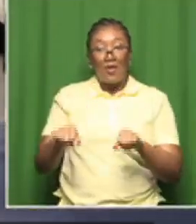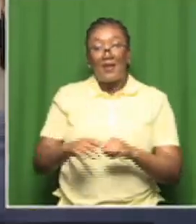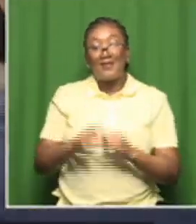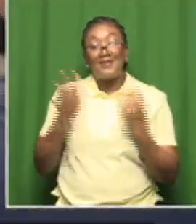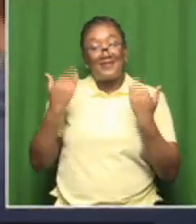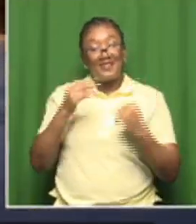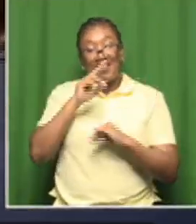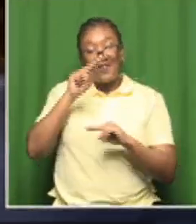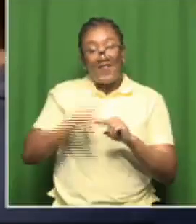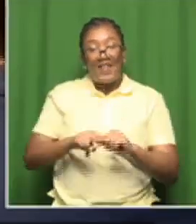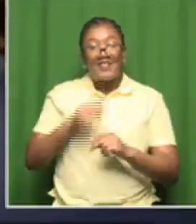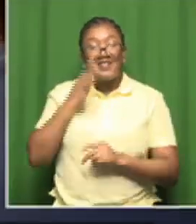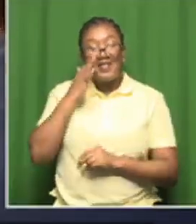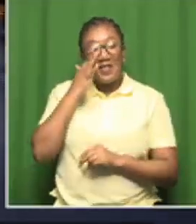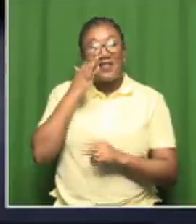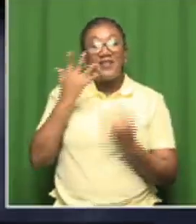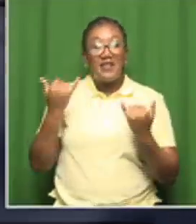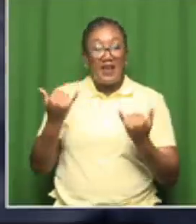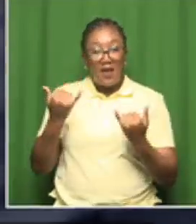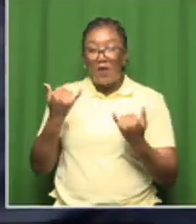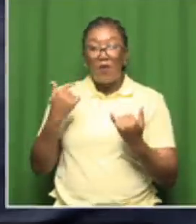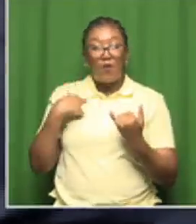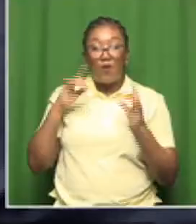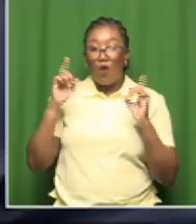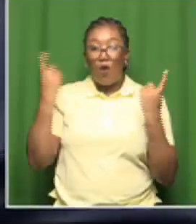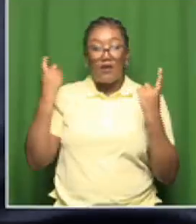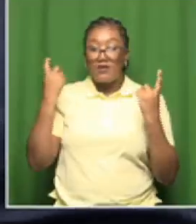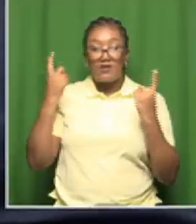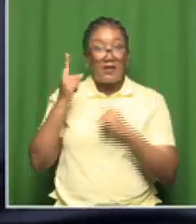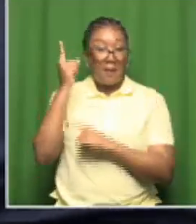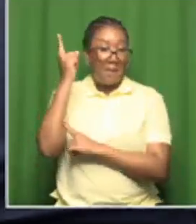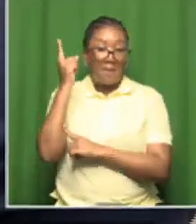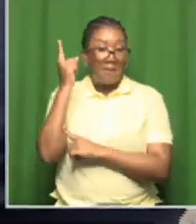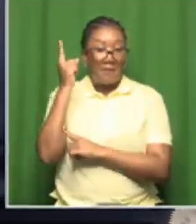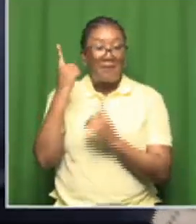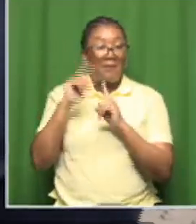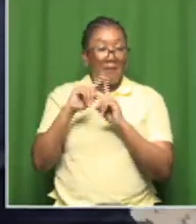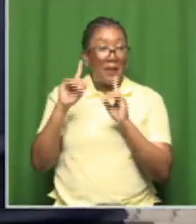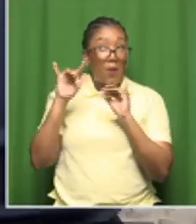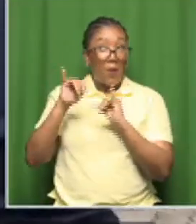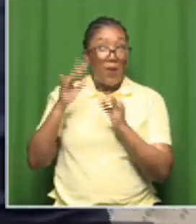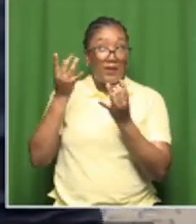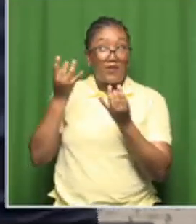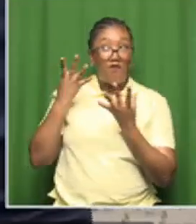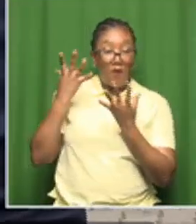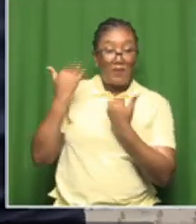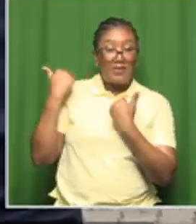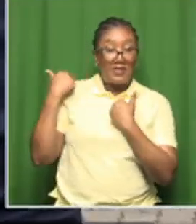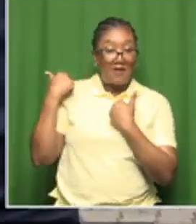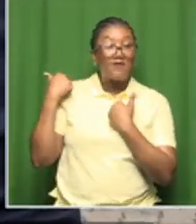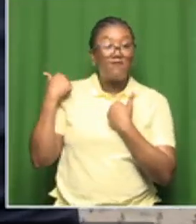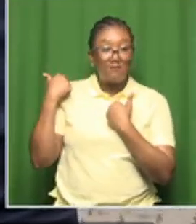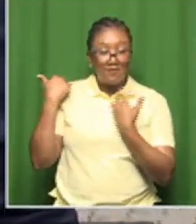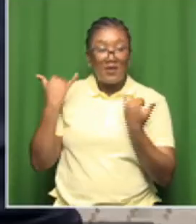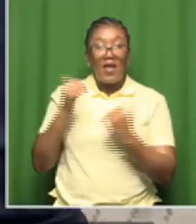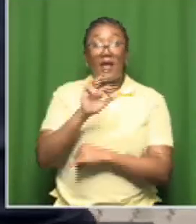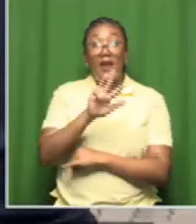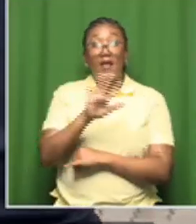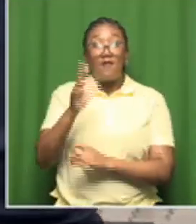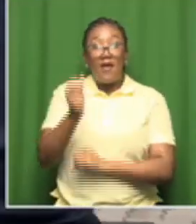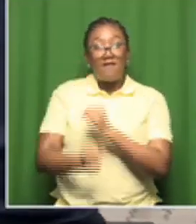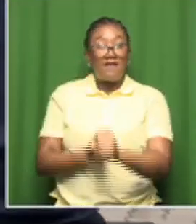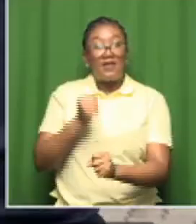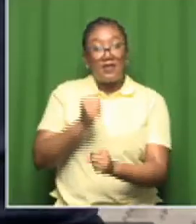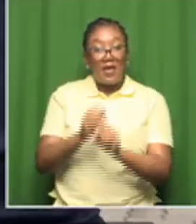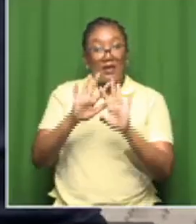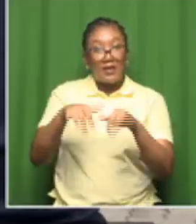now. Yes. For now, there's no going up. We'll wait and hear that it's safe a little bit later. But it's 95 years in operation. Talk to